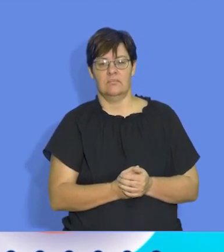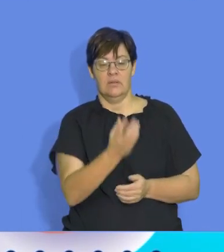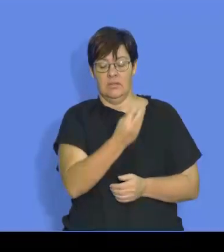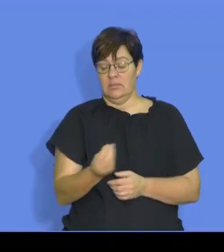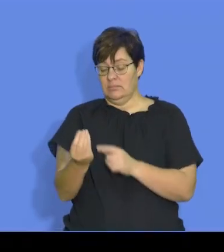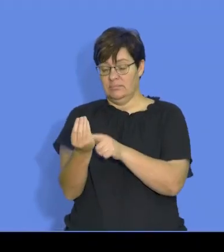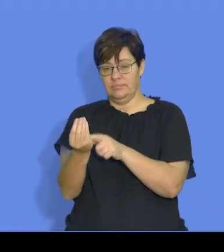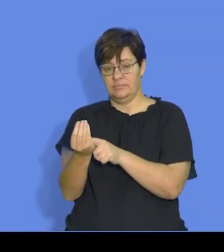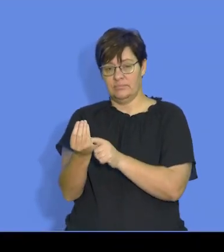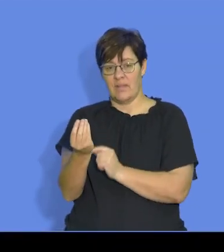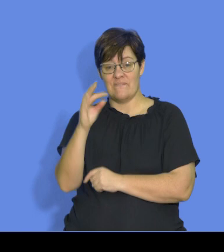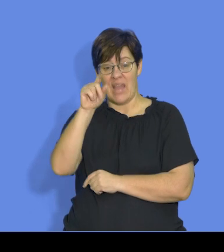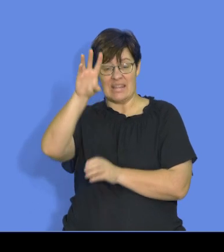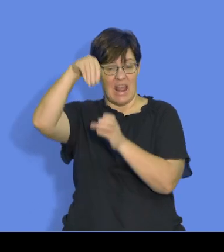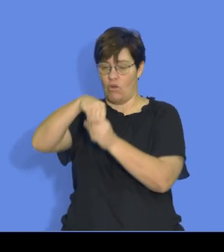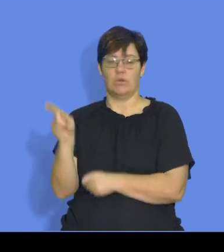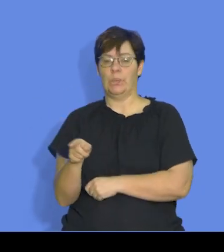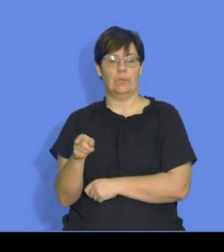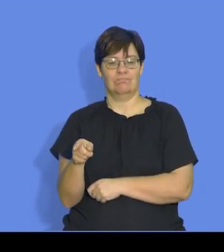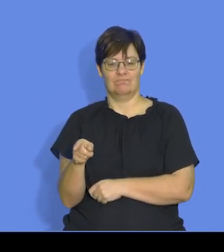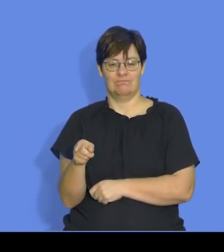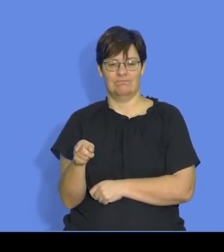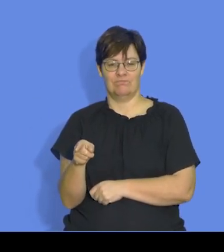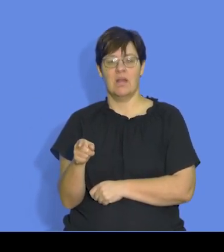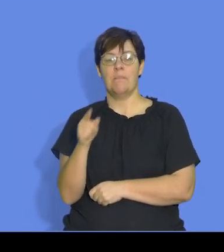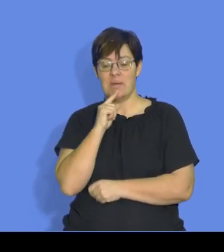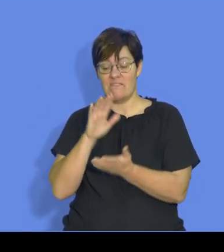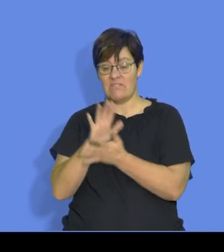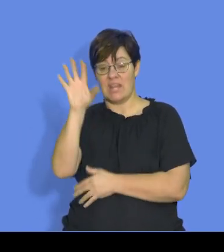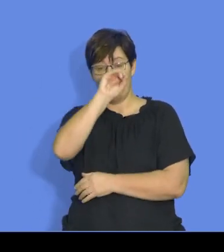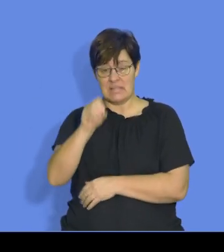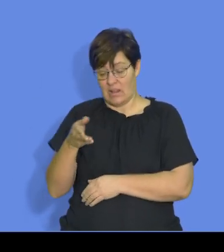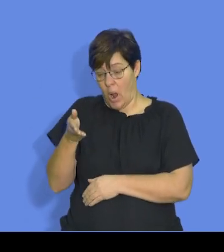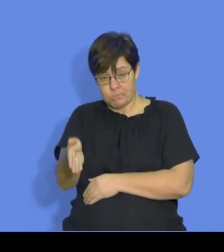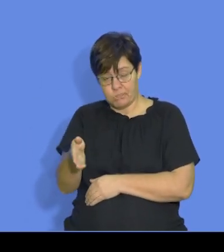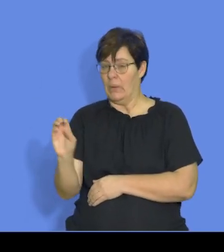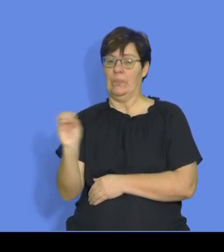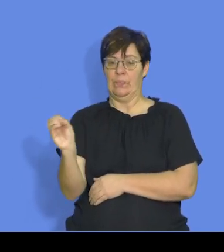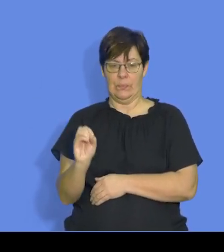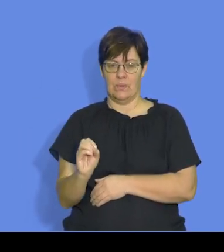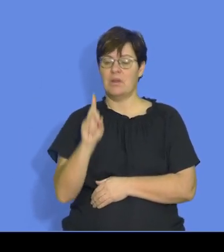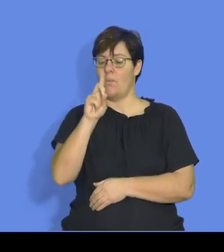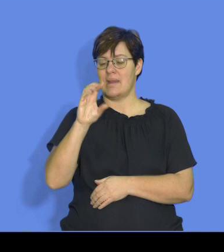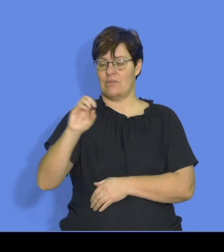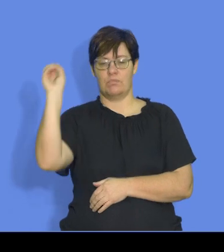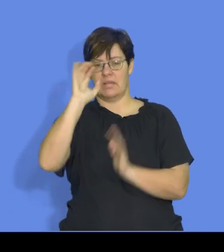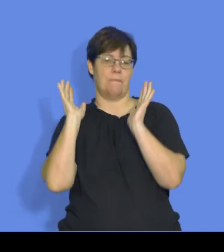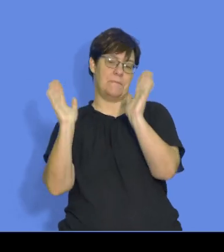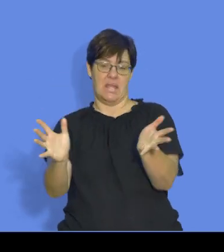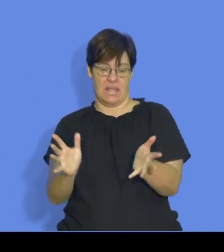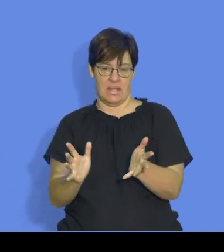Exclusive means that the amount is without the VAT at 15%. In other words, it's the 100%. So